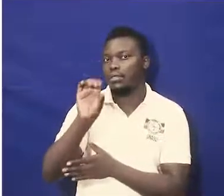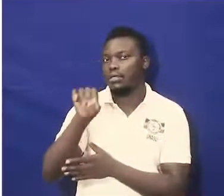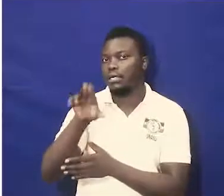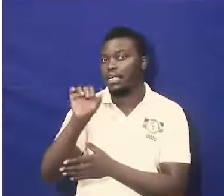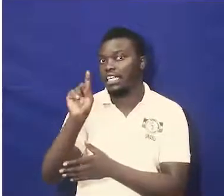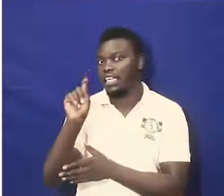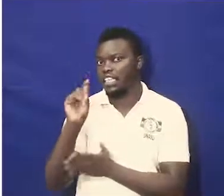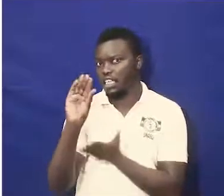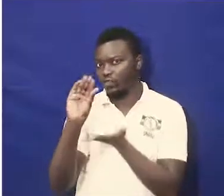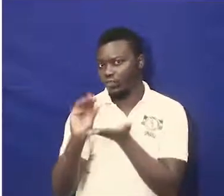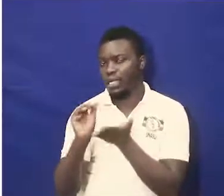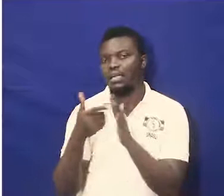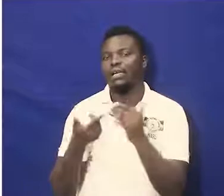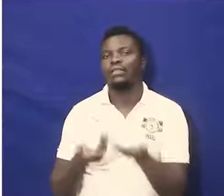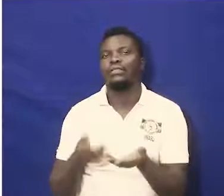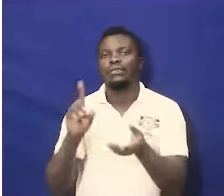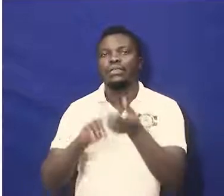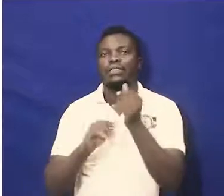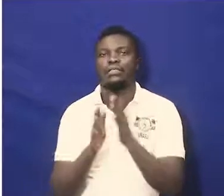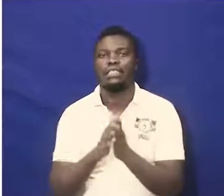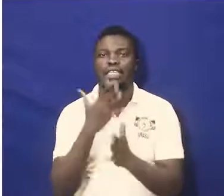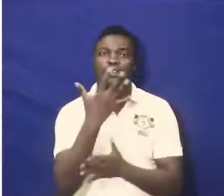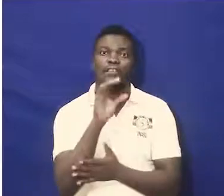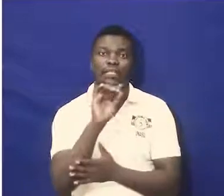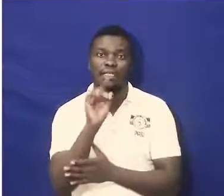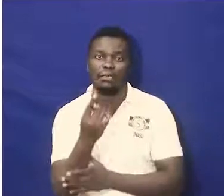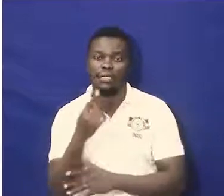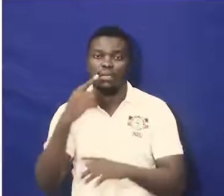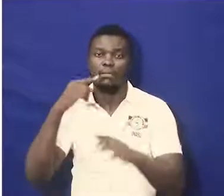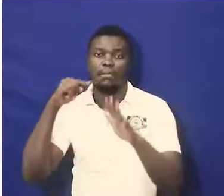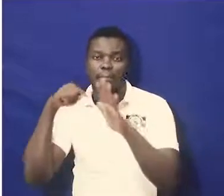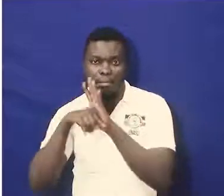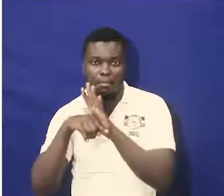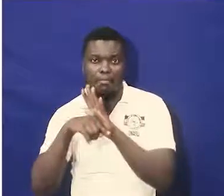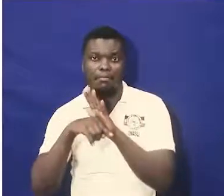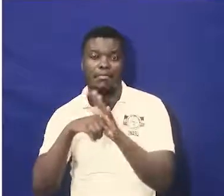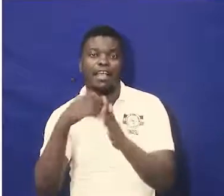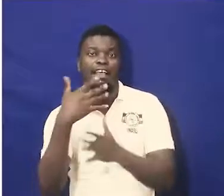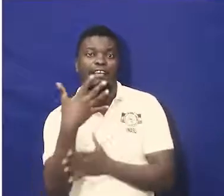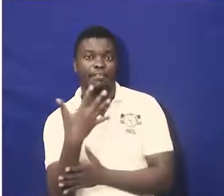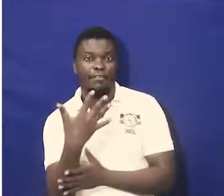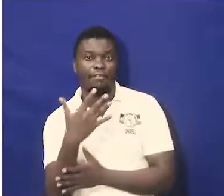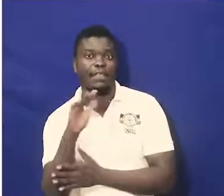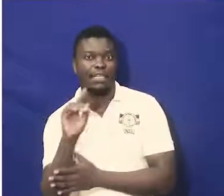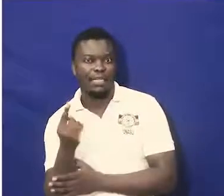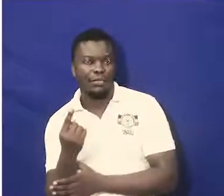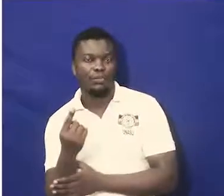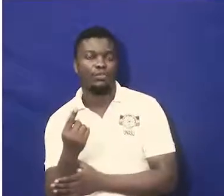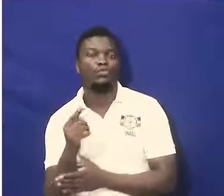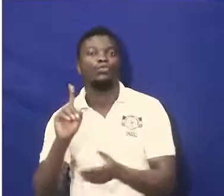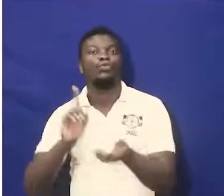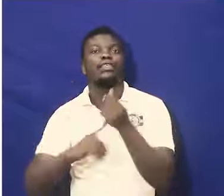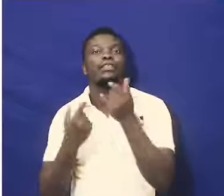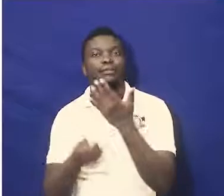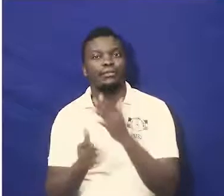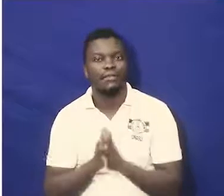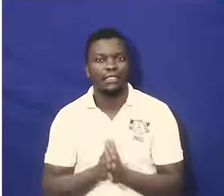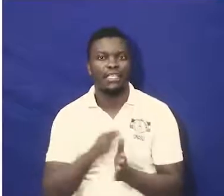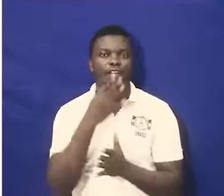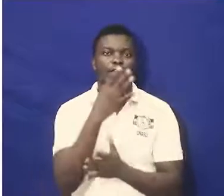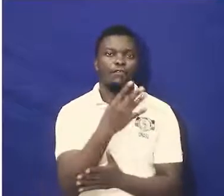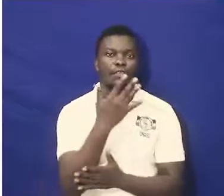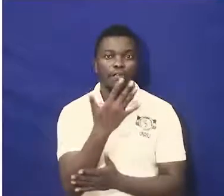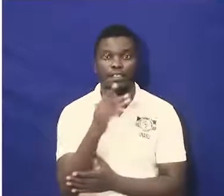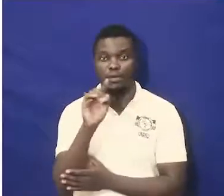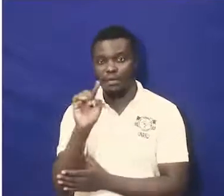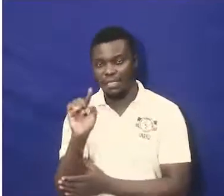give us 50,000 minus 5,000, and that is going to give us